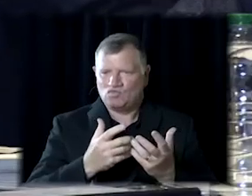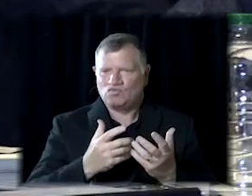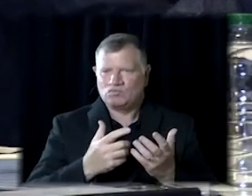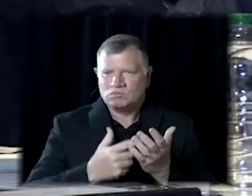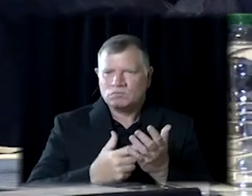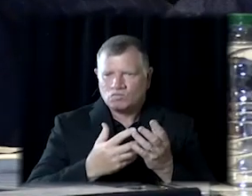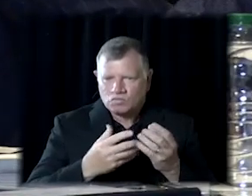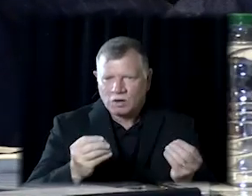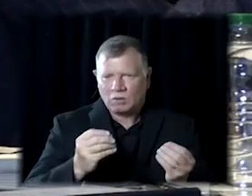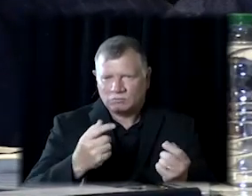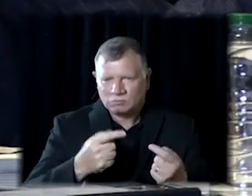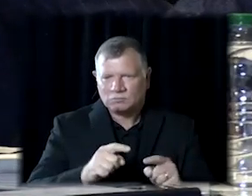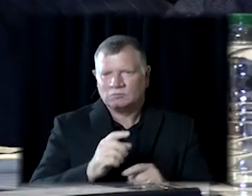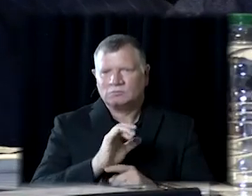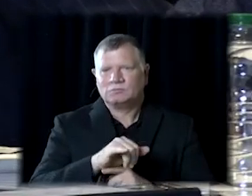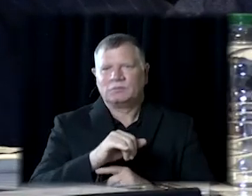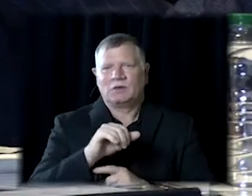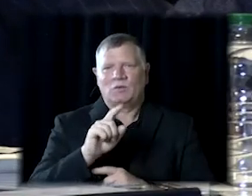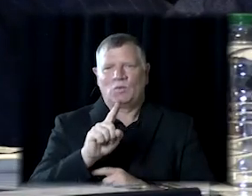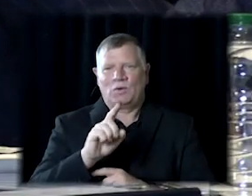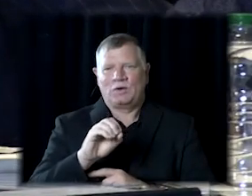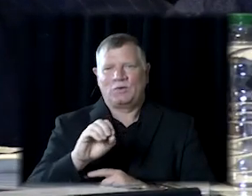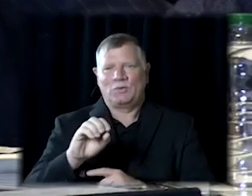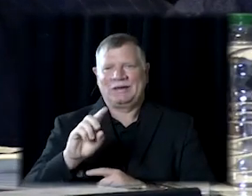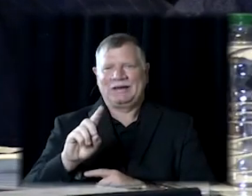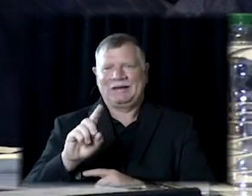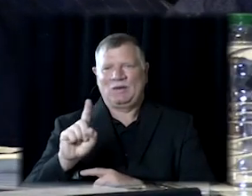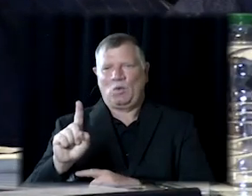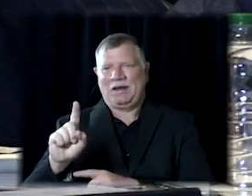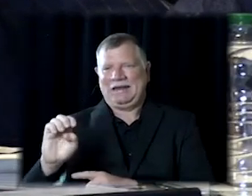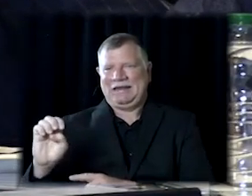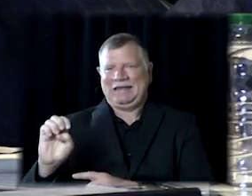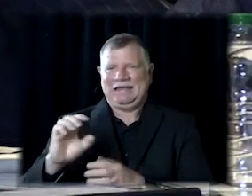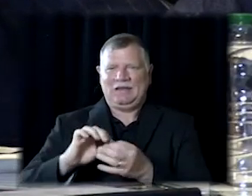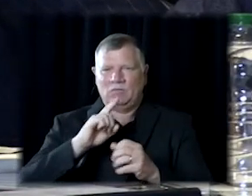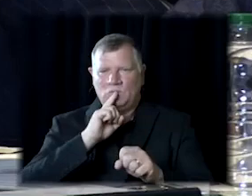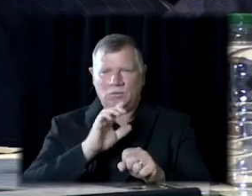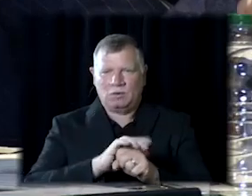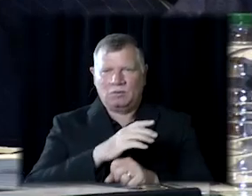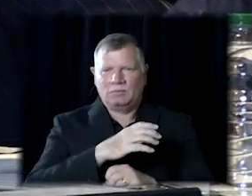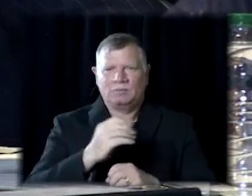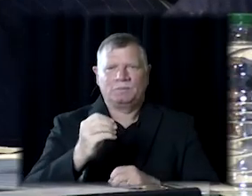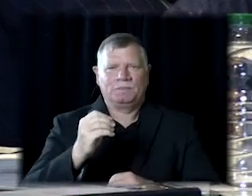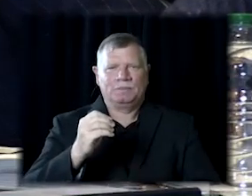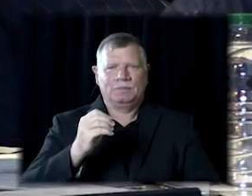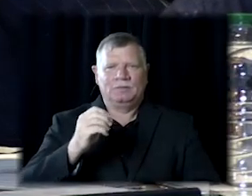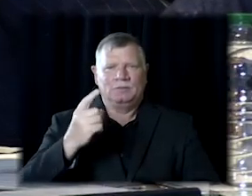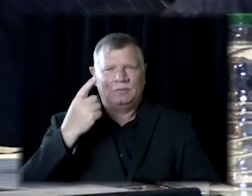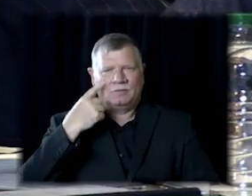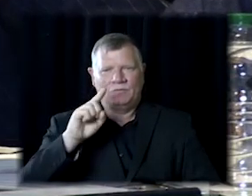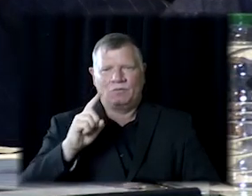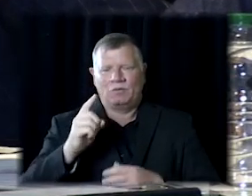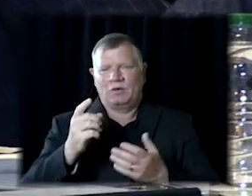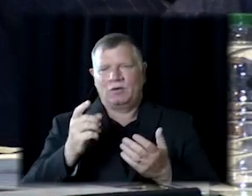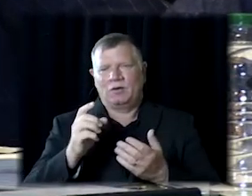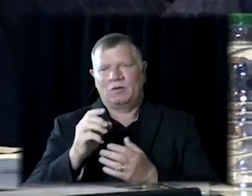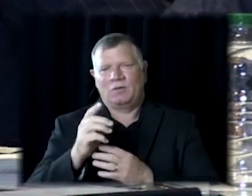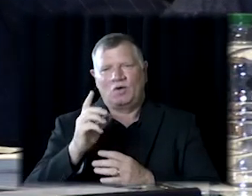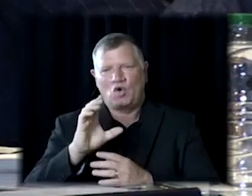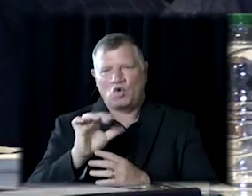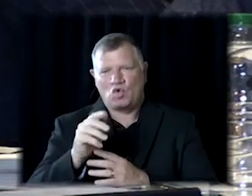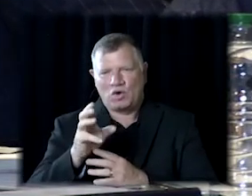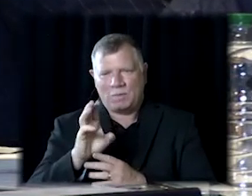board designates, pursuant to Section 101(d)(1)(e) of PROMESA, the Centro de Recaudación de Ingresos Municipalities,